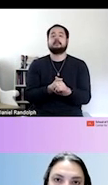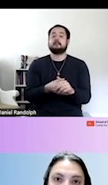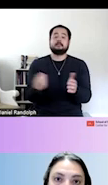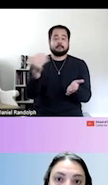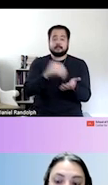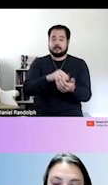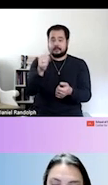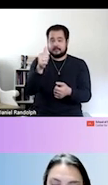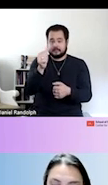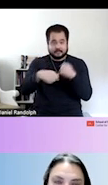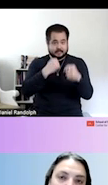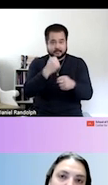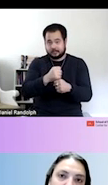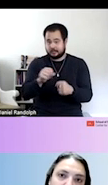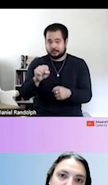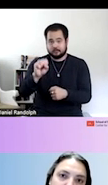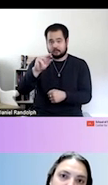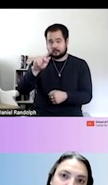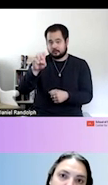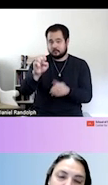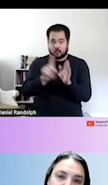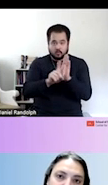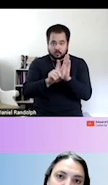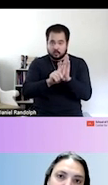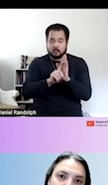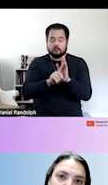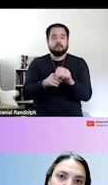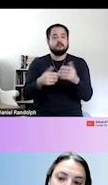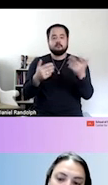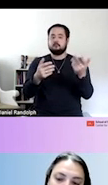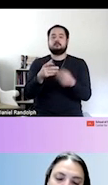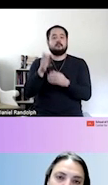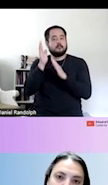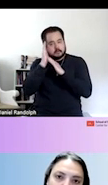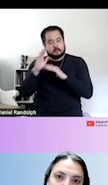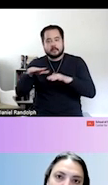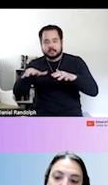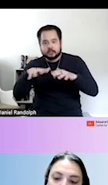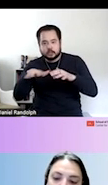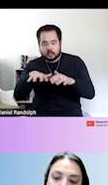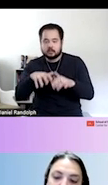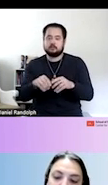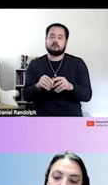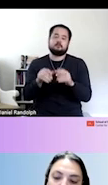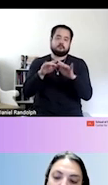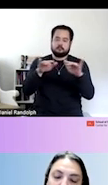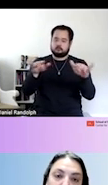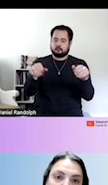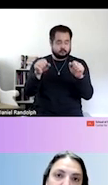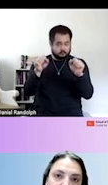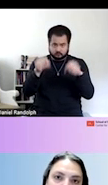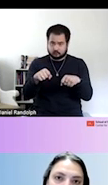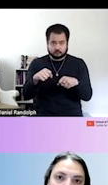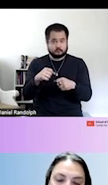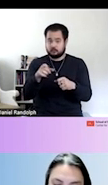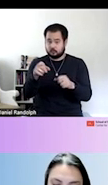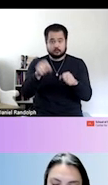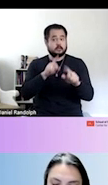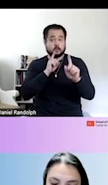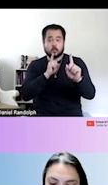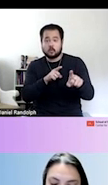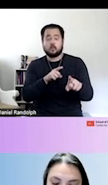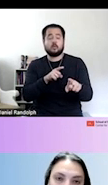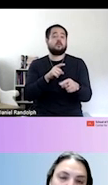around every floor. And again, if there's a child or youth with the shaker bed alarms, those are things that can be ordered,